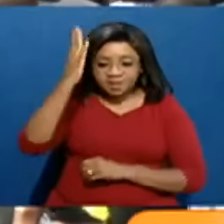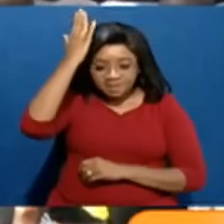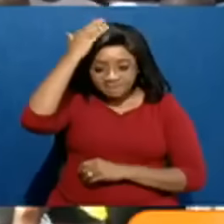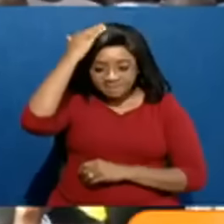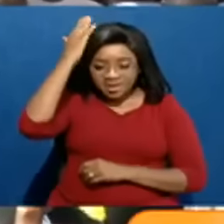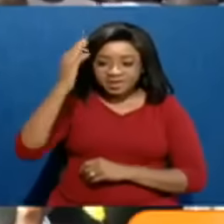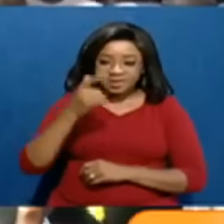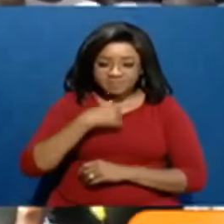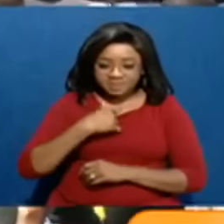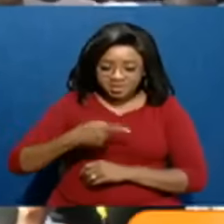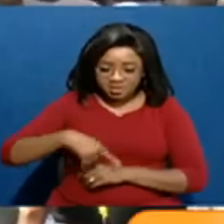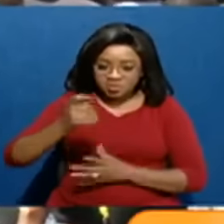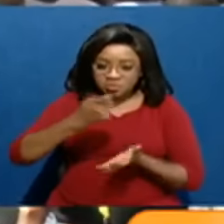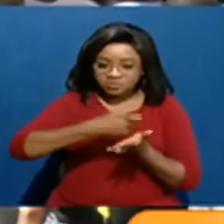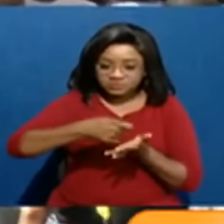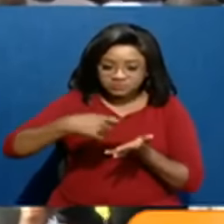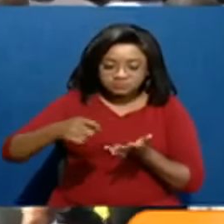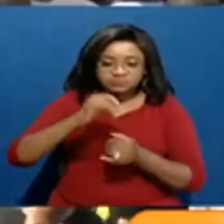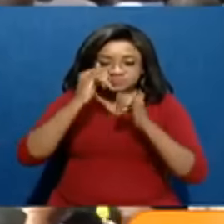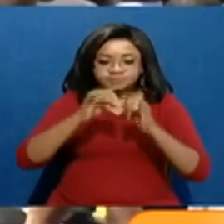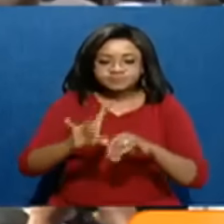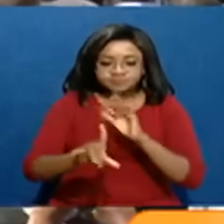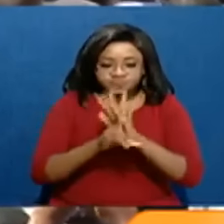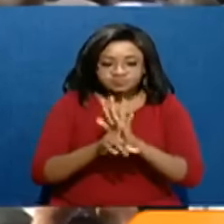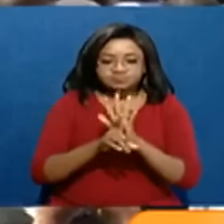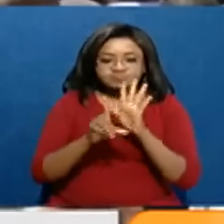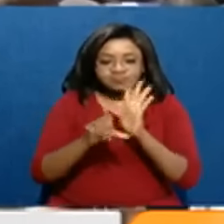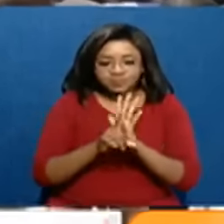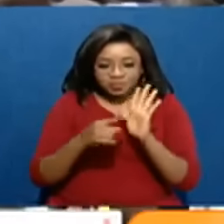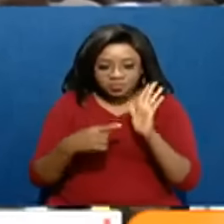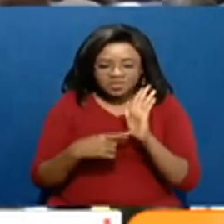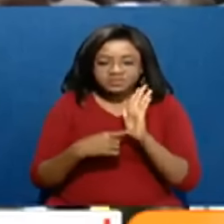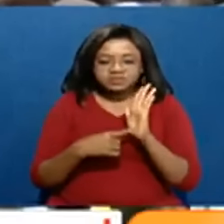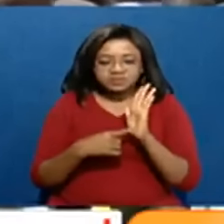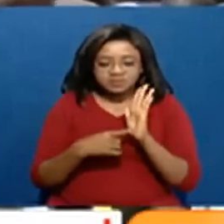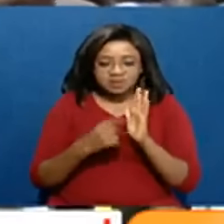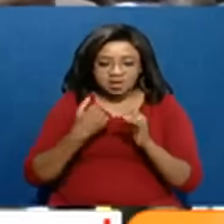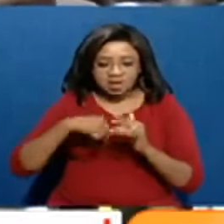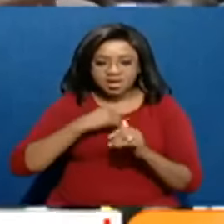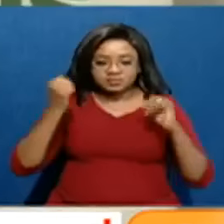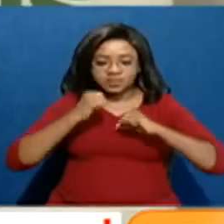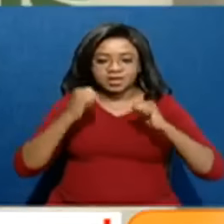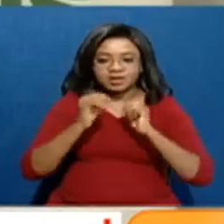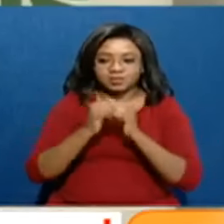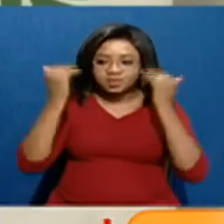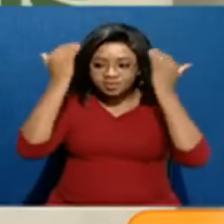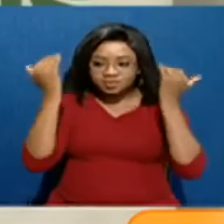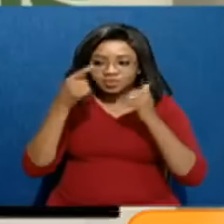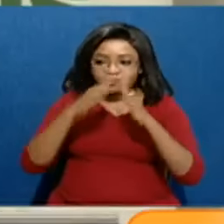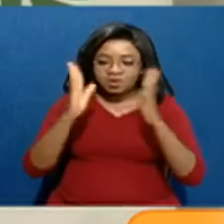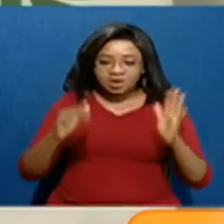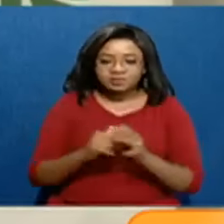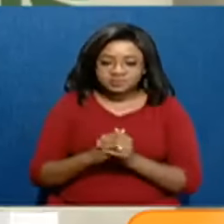naenda kuweka sahihi sheria mpya ambayo tumekubaliana na mahakama ya mambo ya housing. I am a